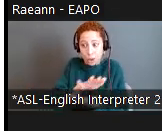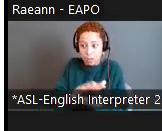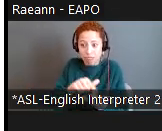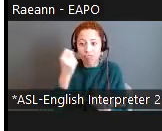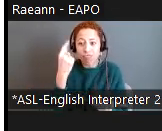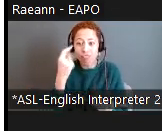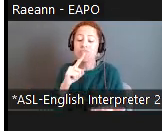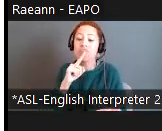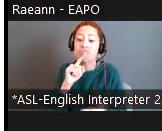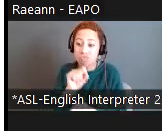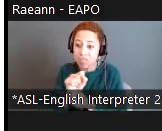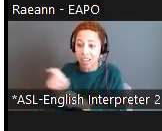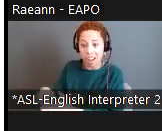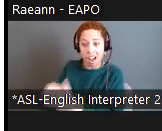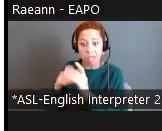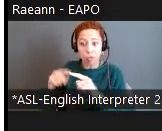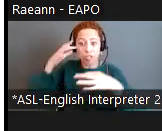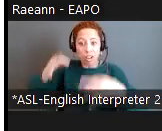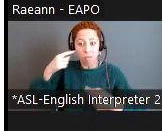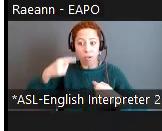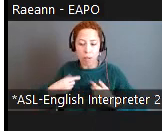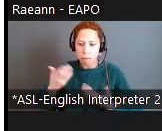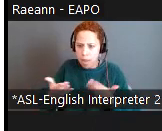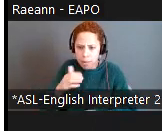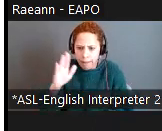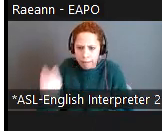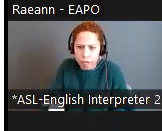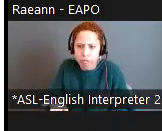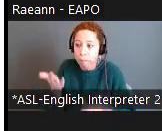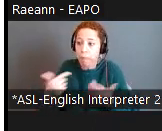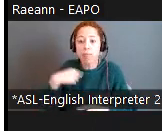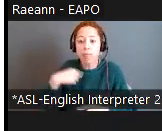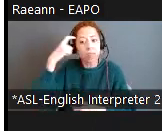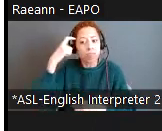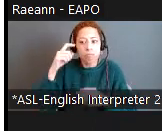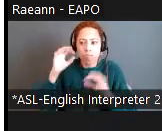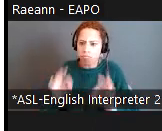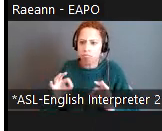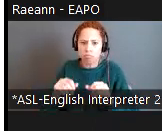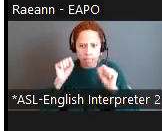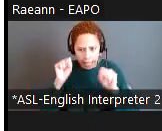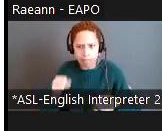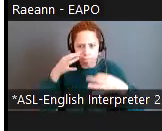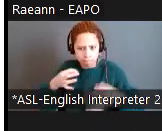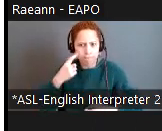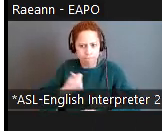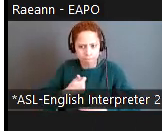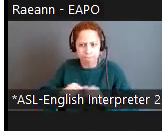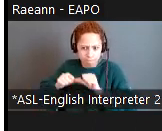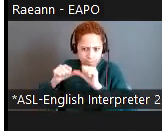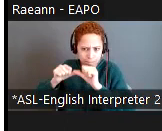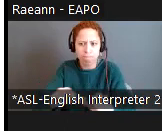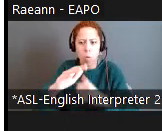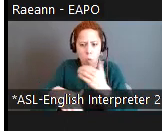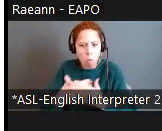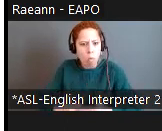take effect. You could stay mentally capable your entire life and no one's going to have to step in on your behalf. Or something could happen